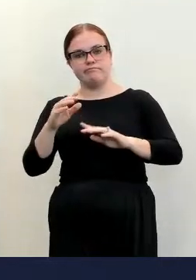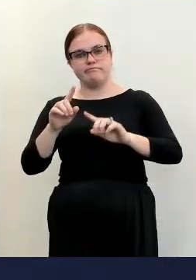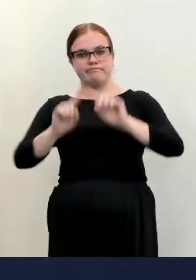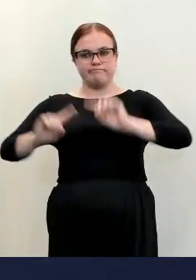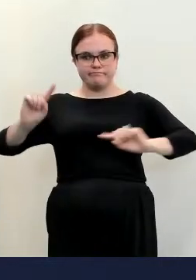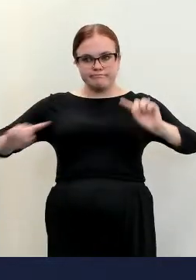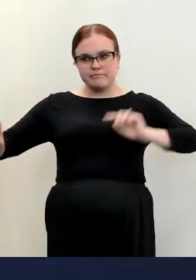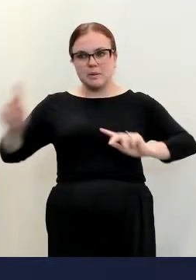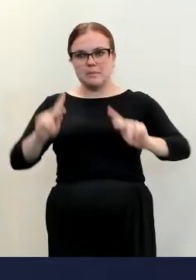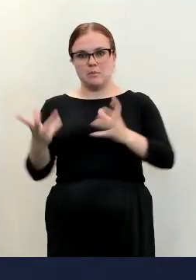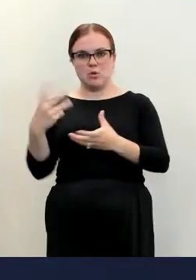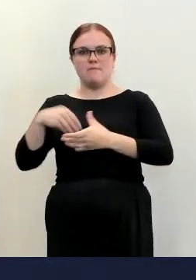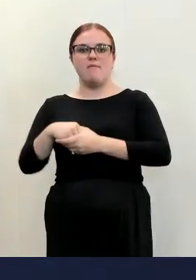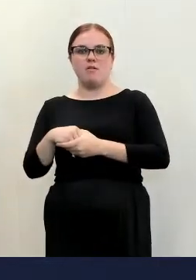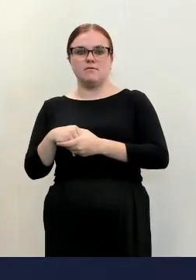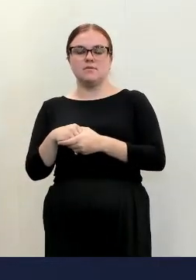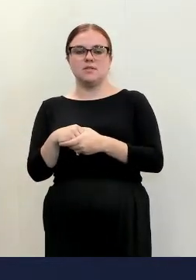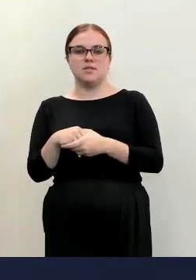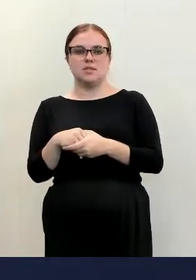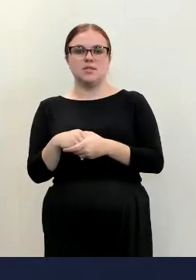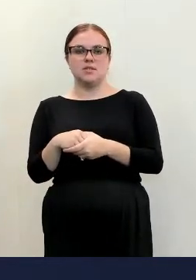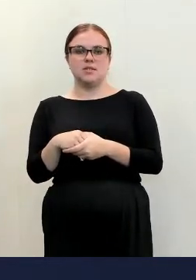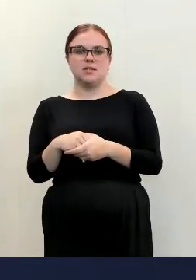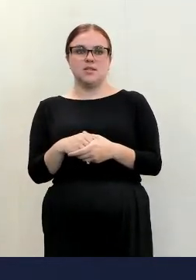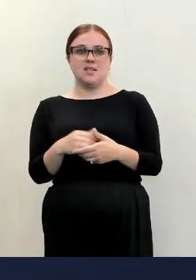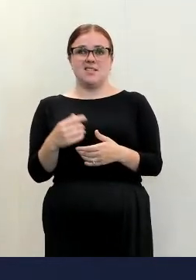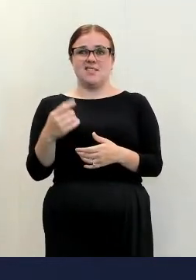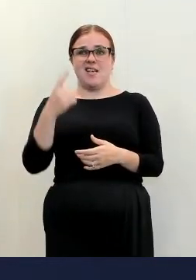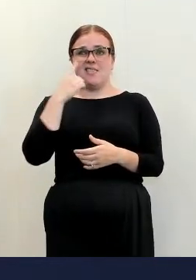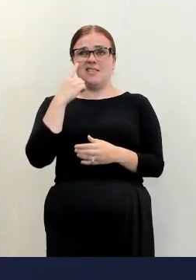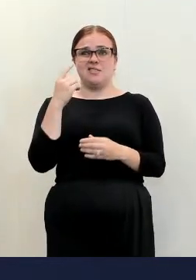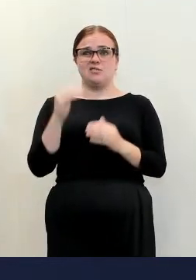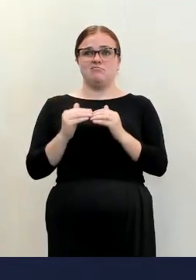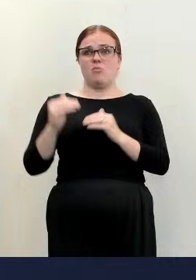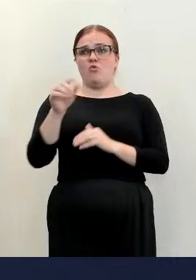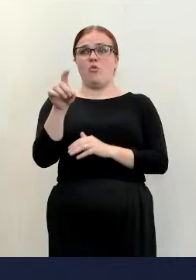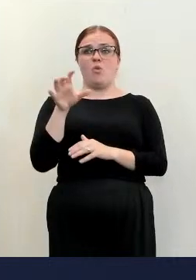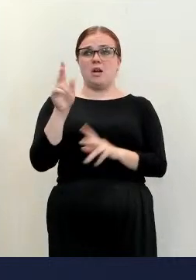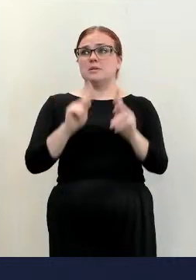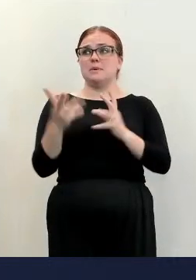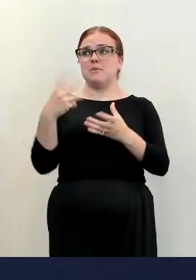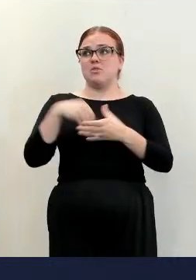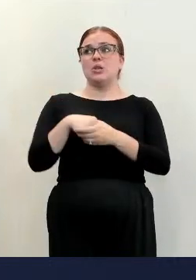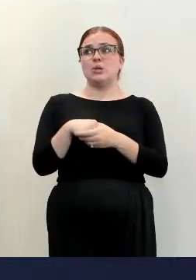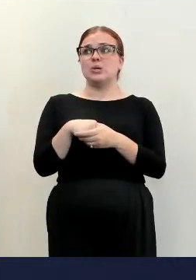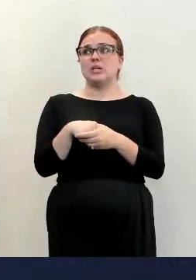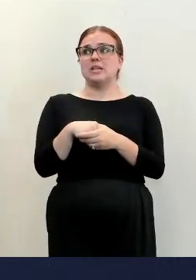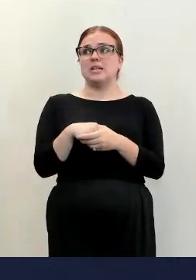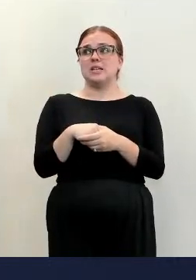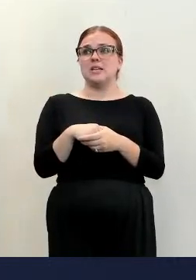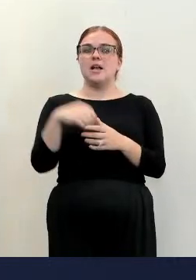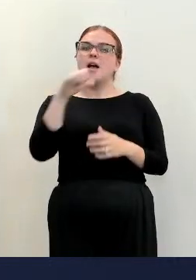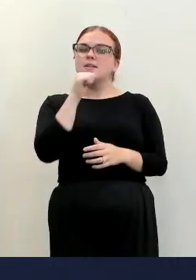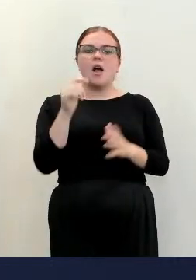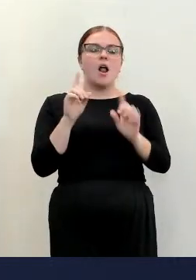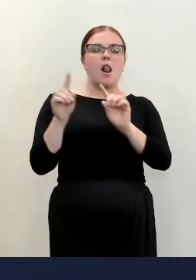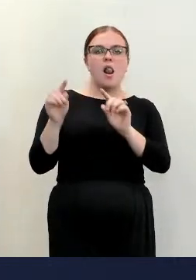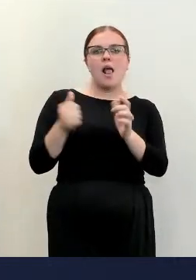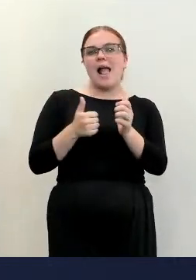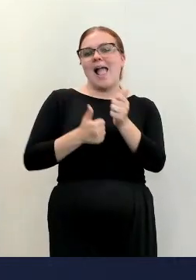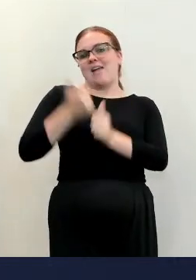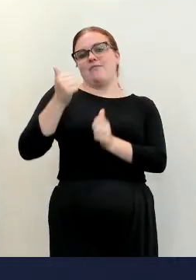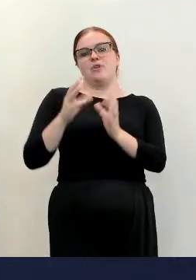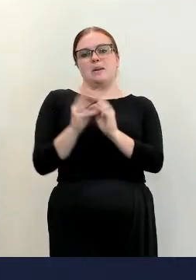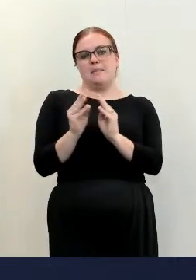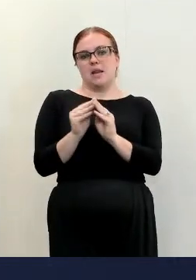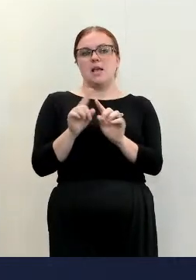up to others. I mean, last I knew, there were more than 100 people on the task force. They don't always attend every meeting,